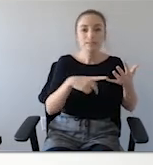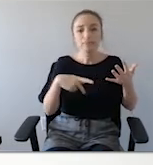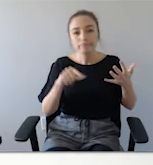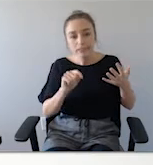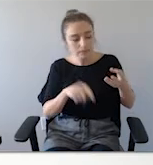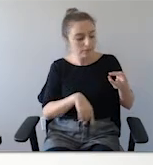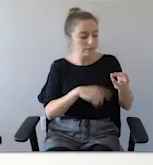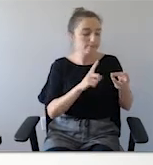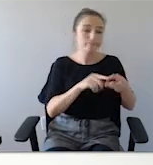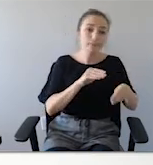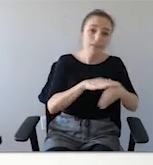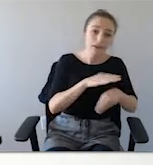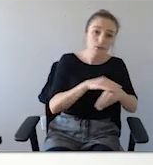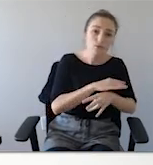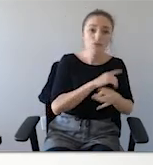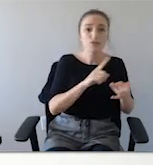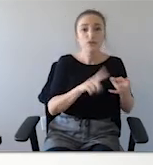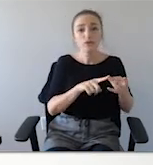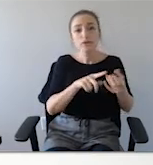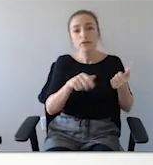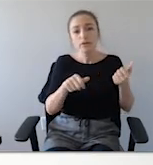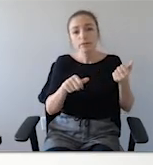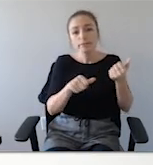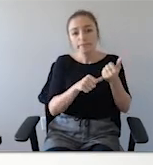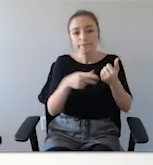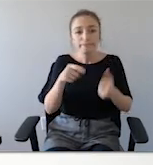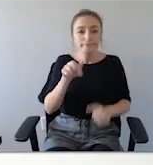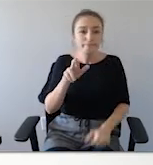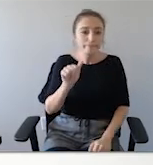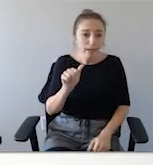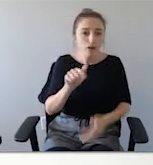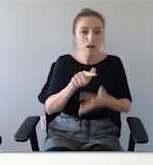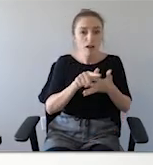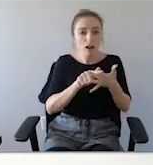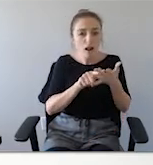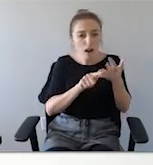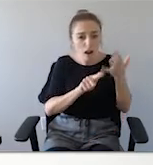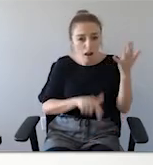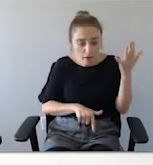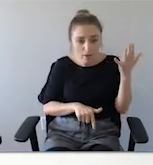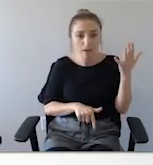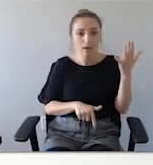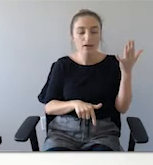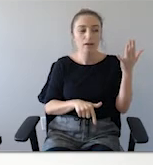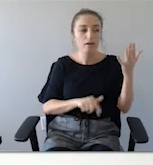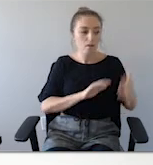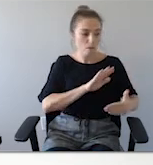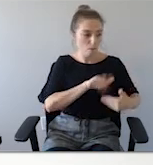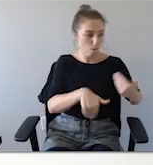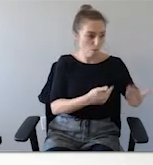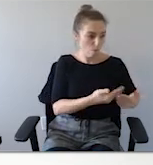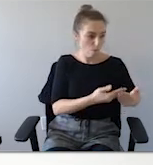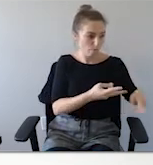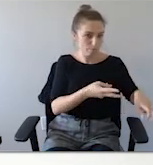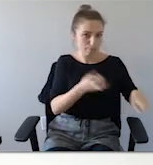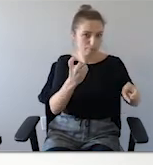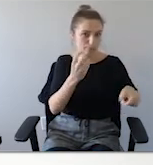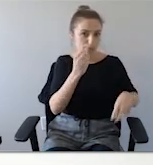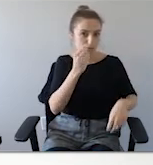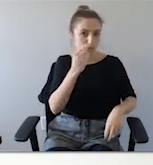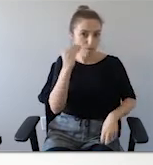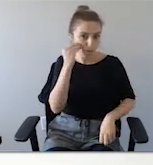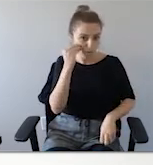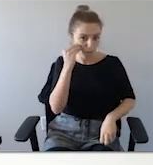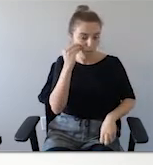a paraprofessional. They have all these people, and they're home. And they've got one, if they're lucky, two parents in the